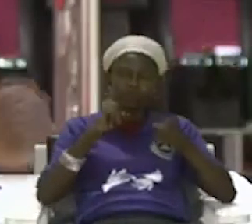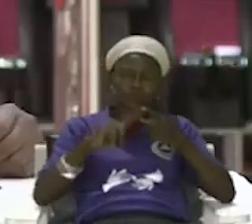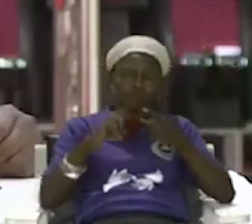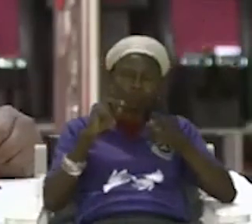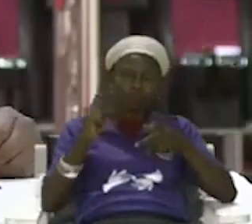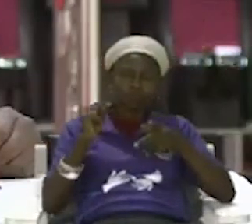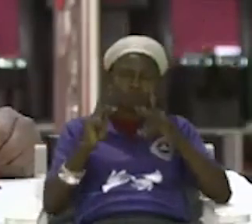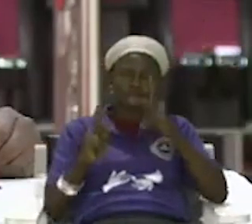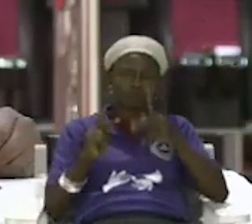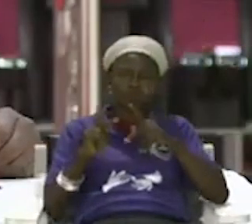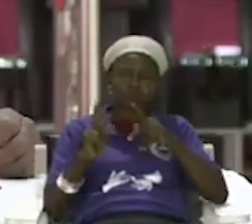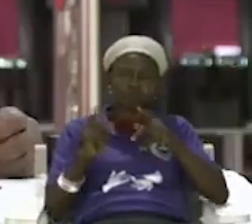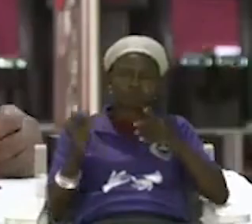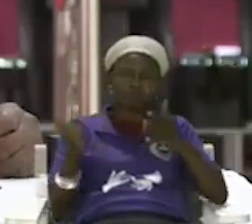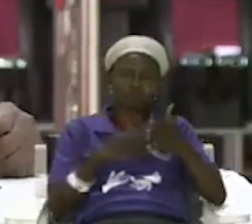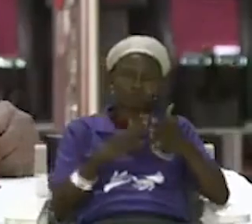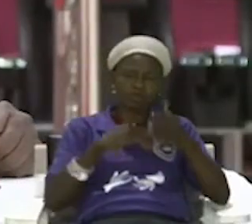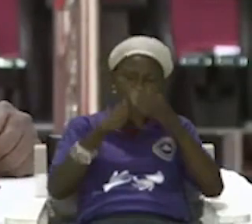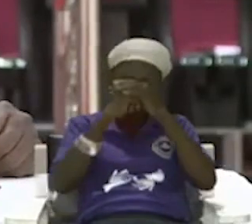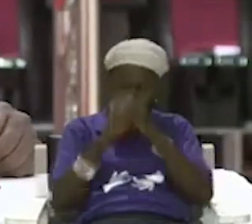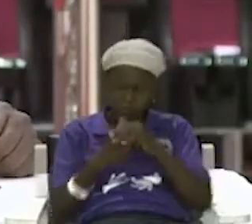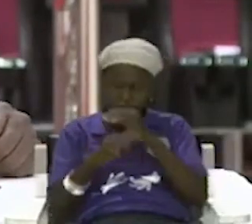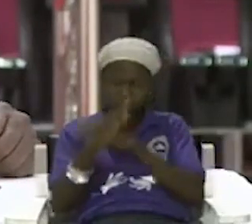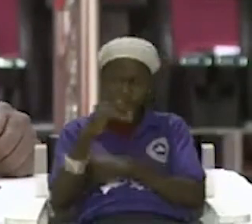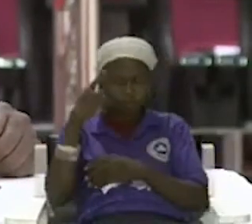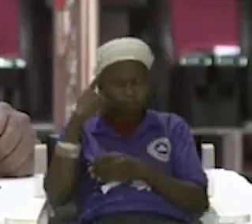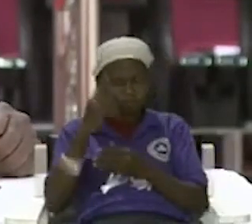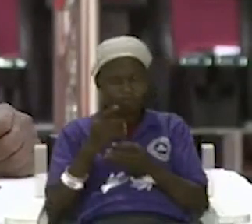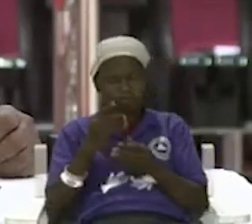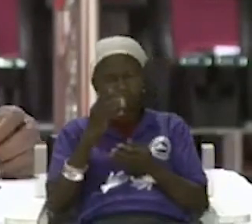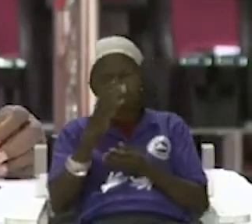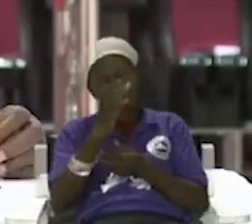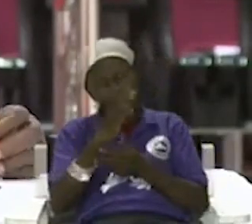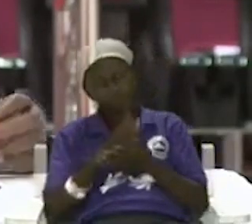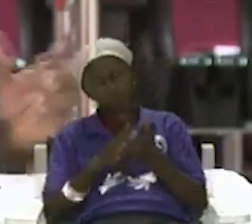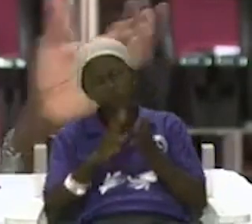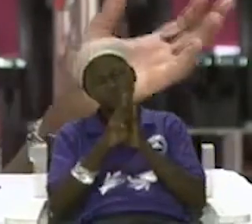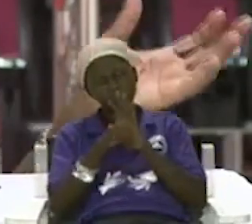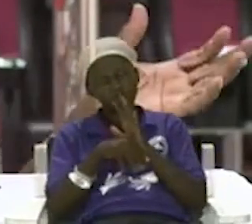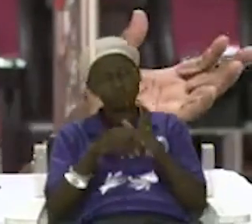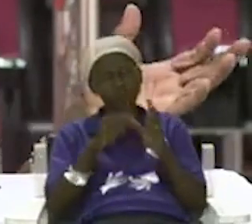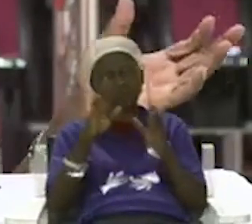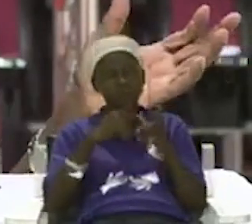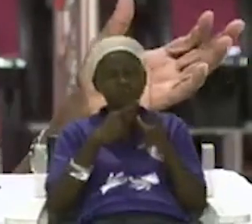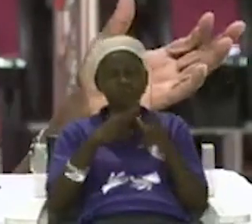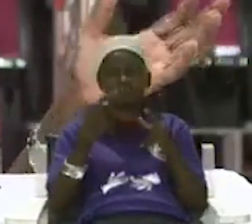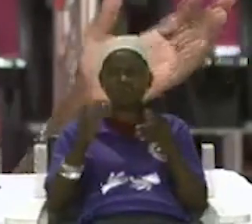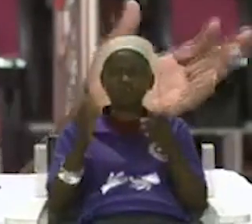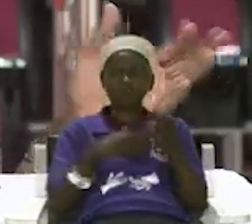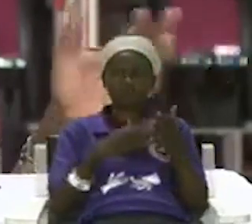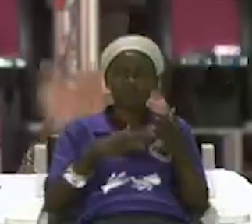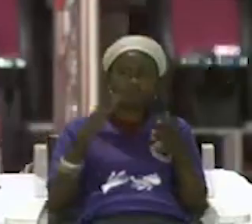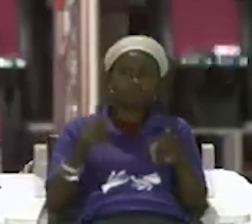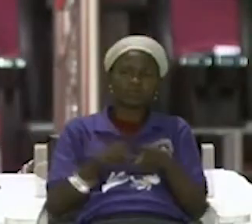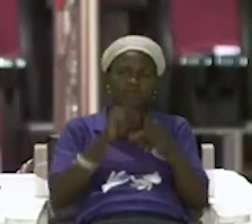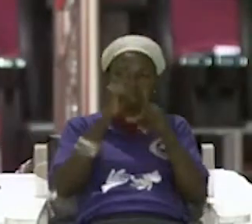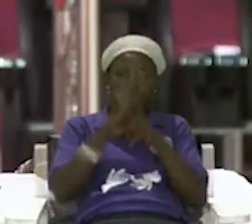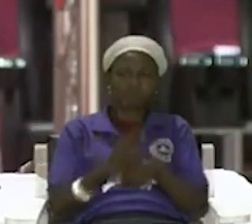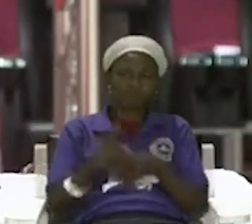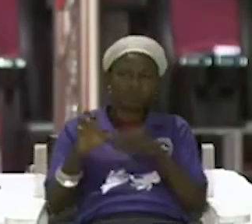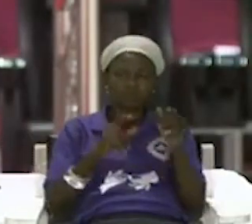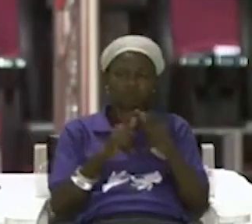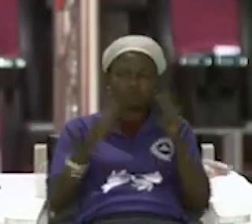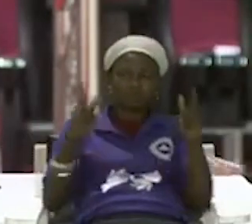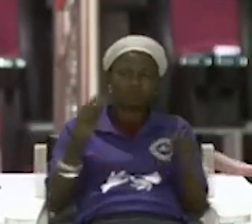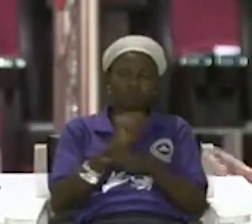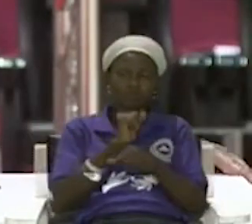and the choir will worship God for some moment. And by the way, the choir, as usual, did a great work